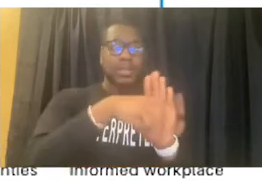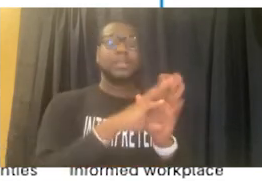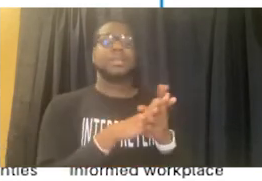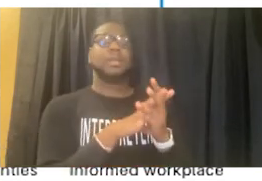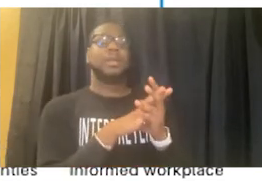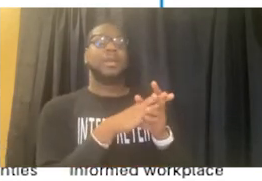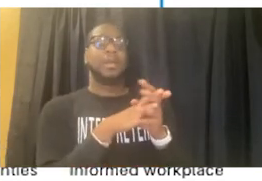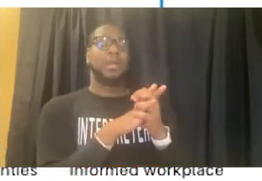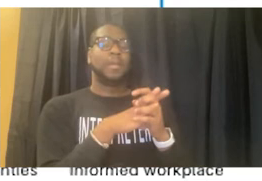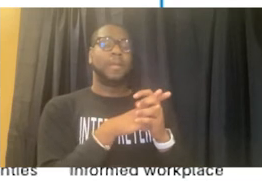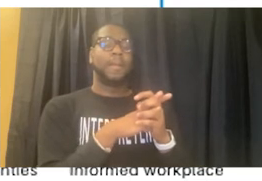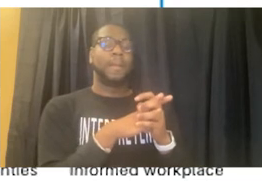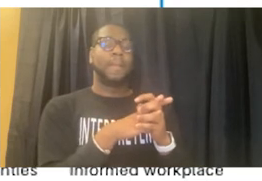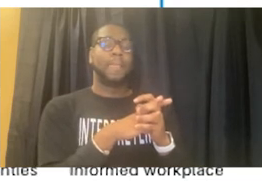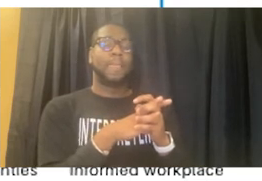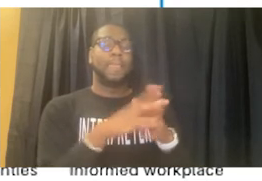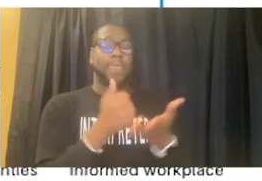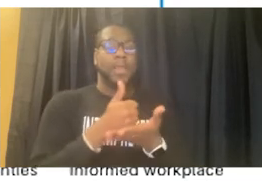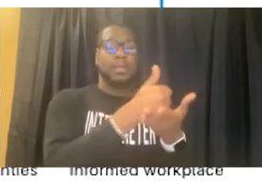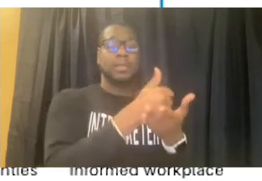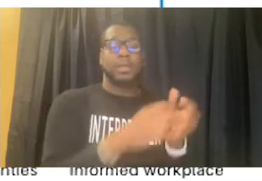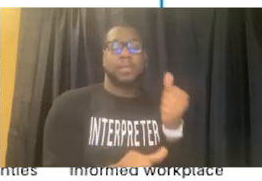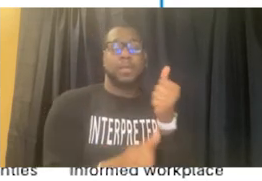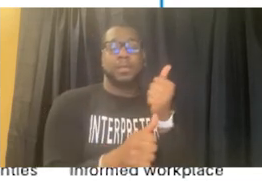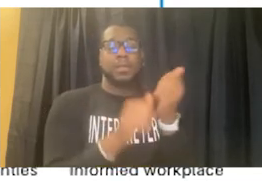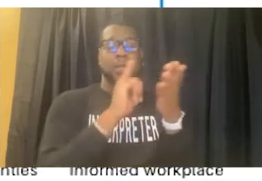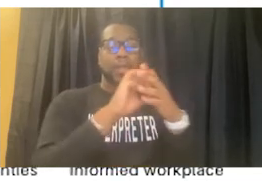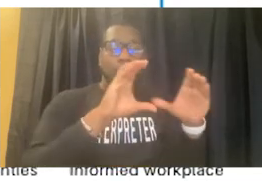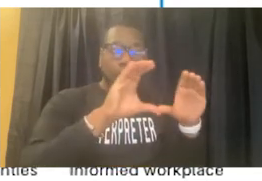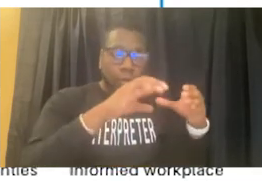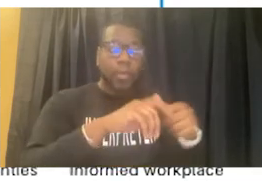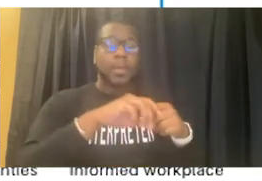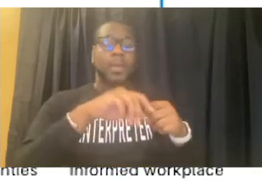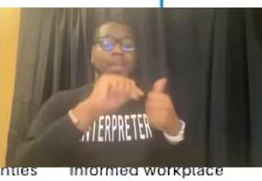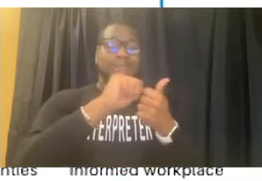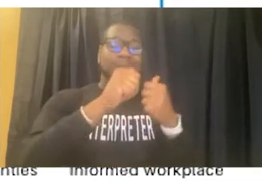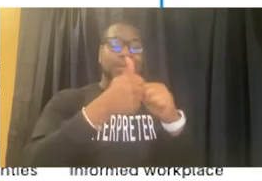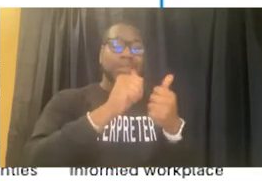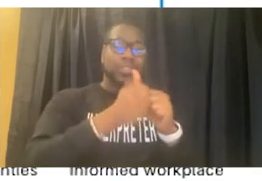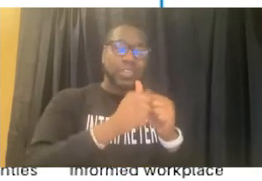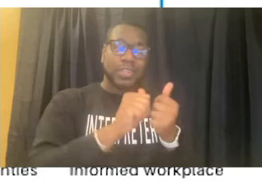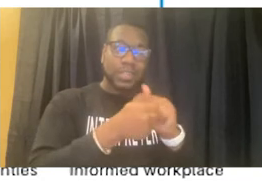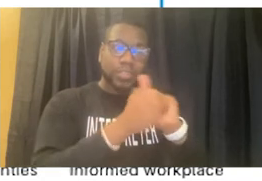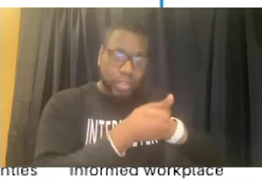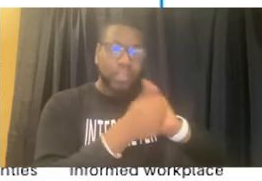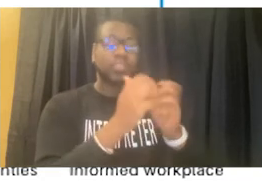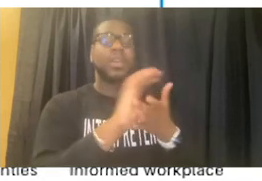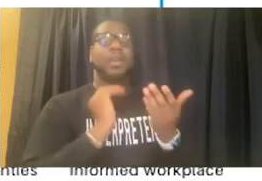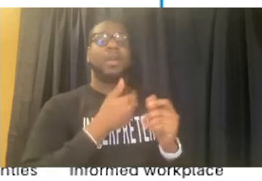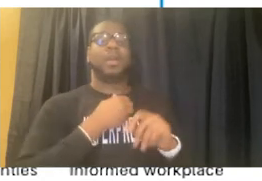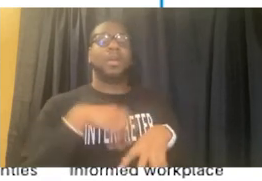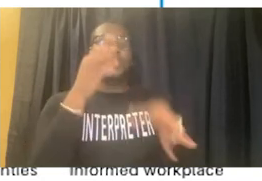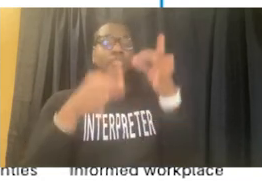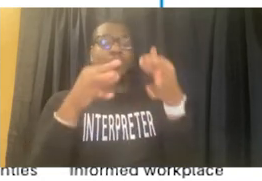trauma-informed workplace, criminal justice system, shifting the structure of our justice system to create a fair and equal system for survivors of color